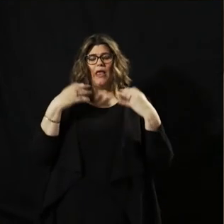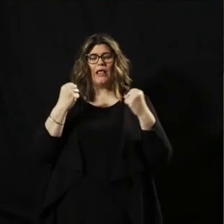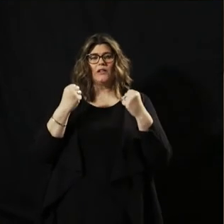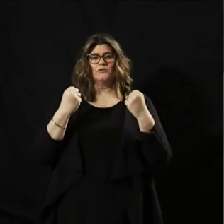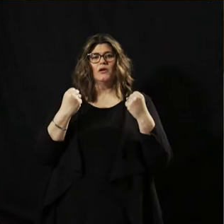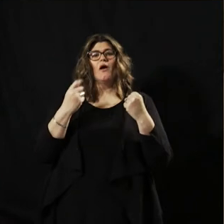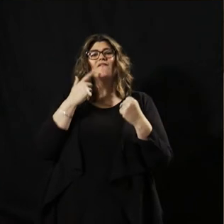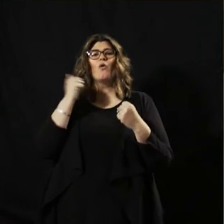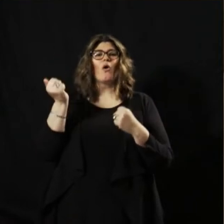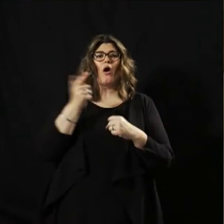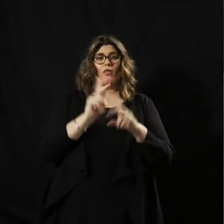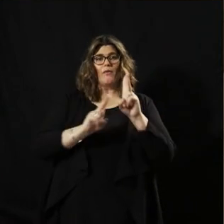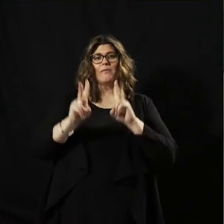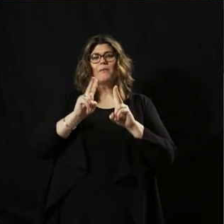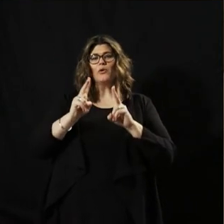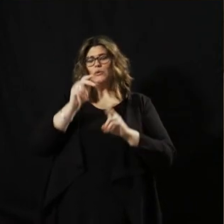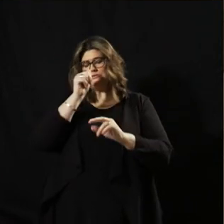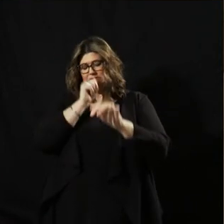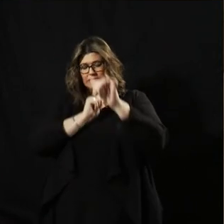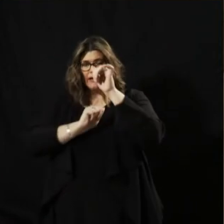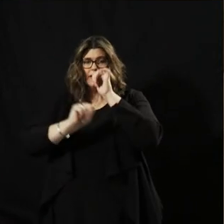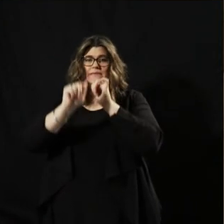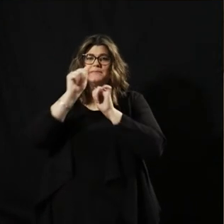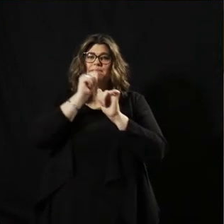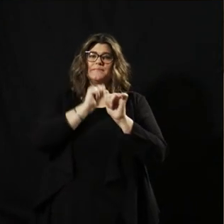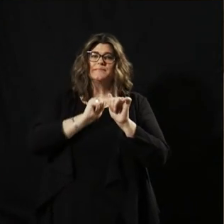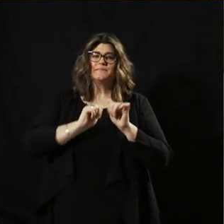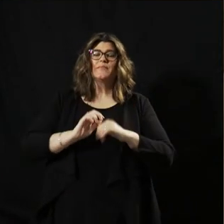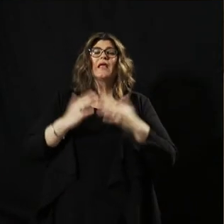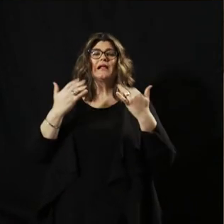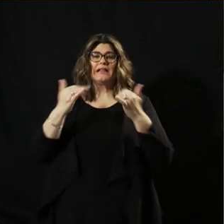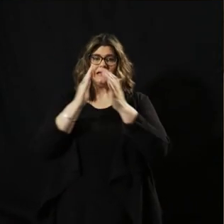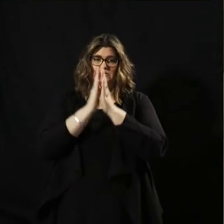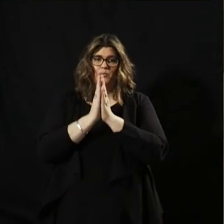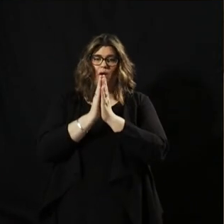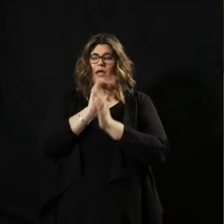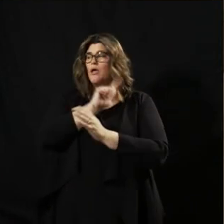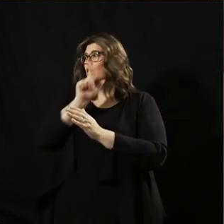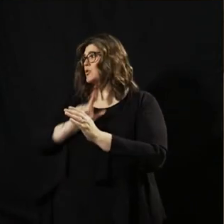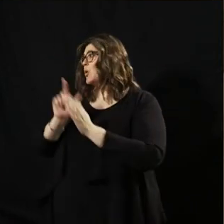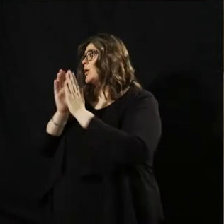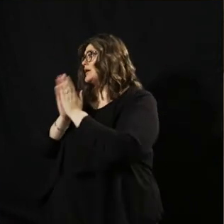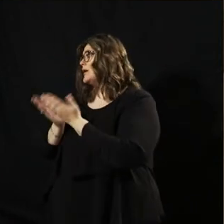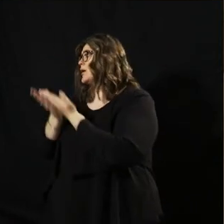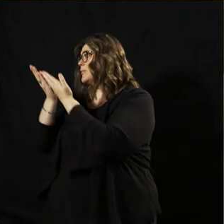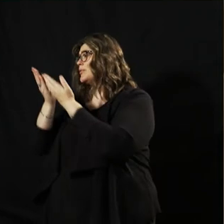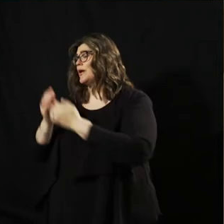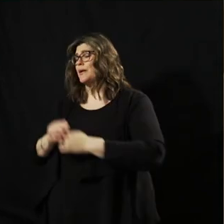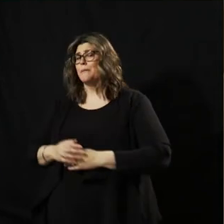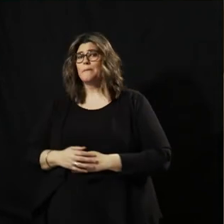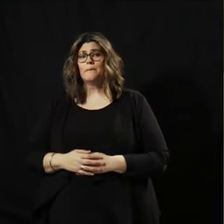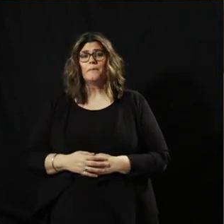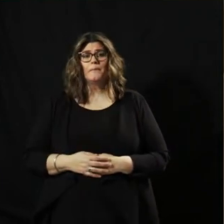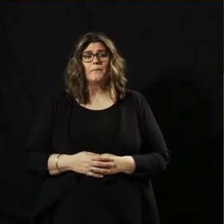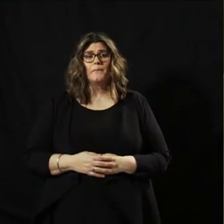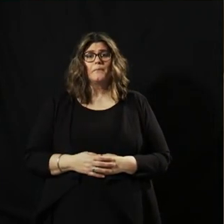this pandemic and its accompanying burdens, let us pray to the Lord. Lord, hear our